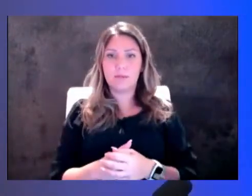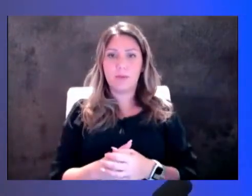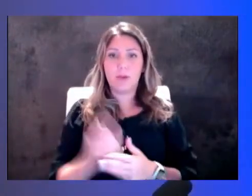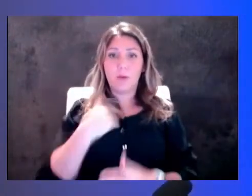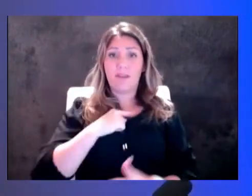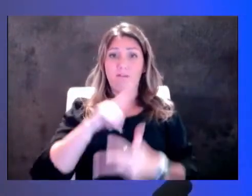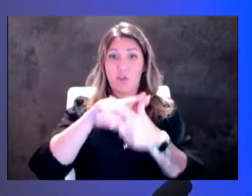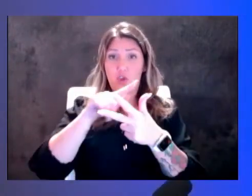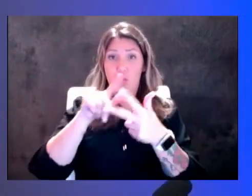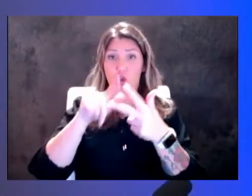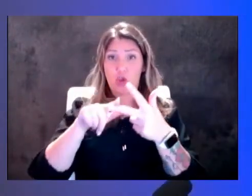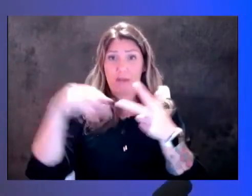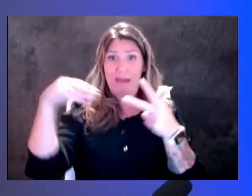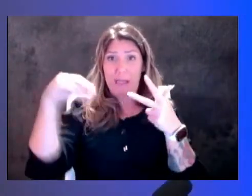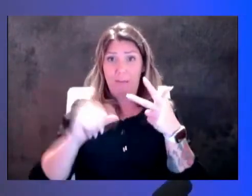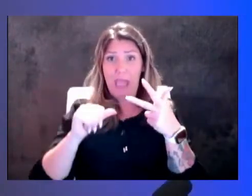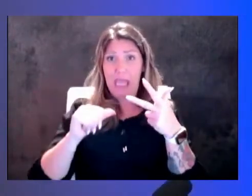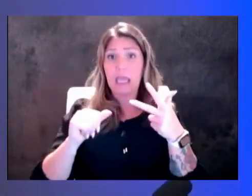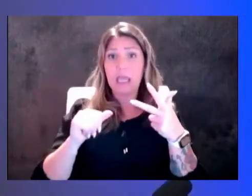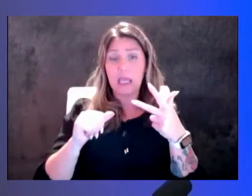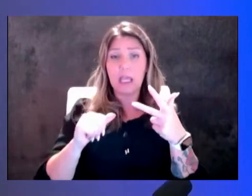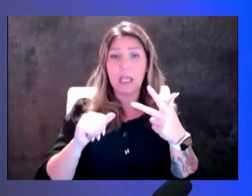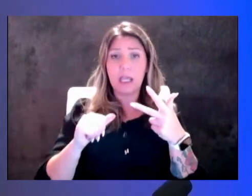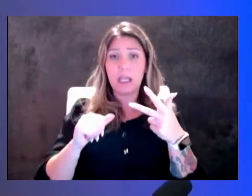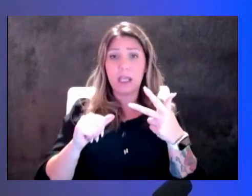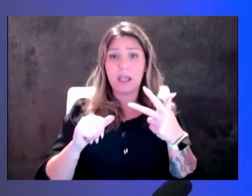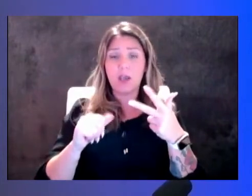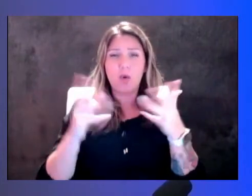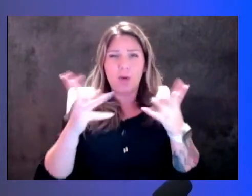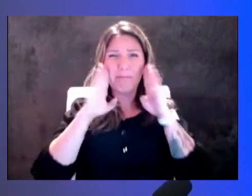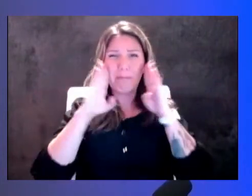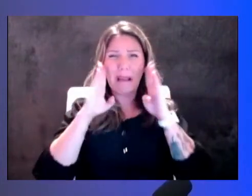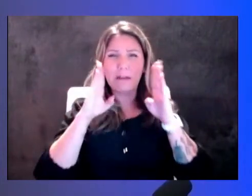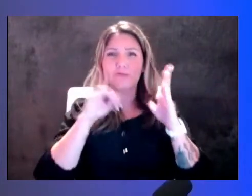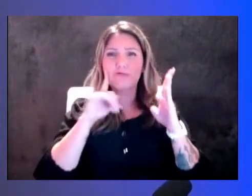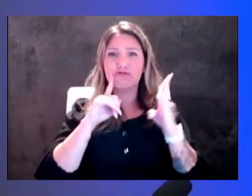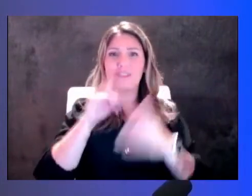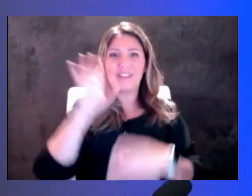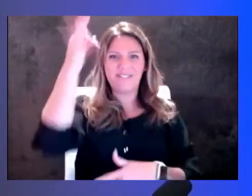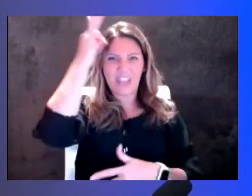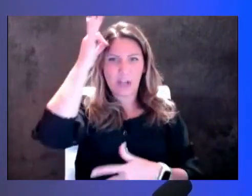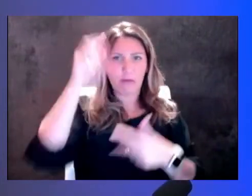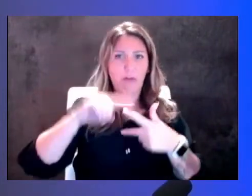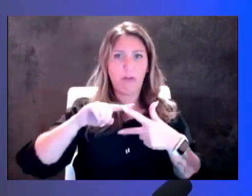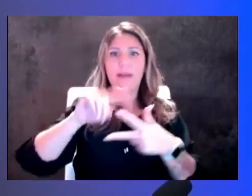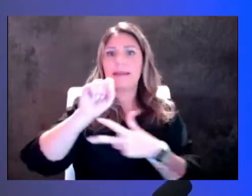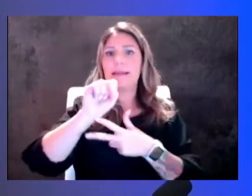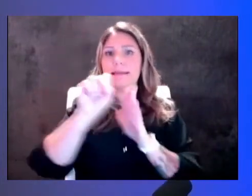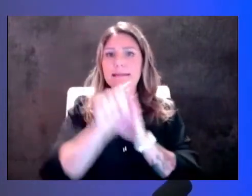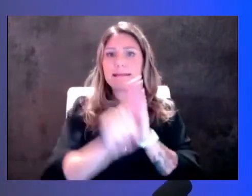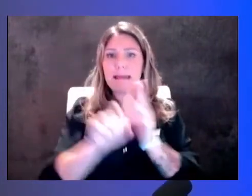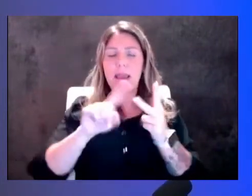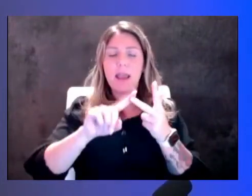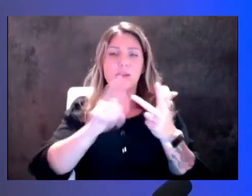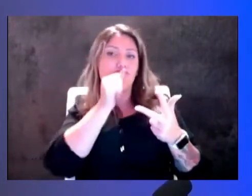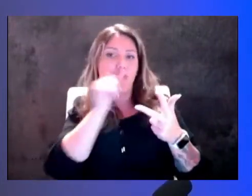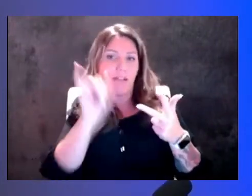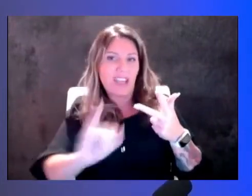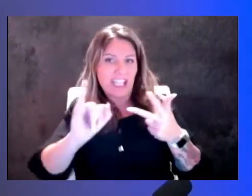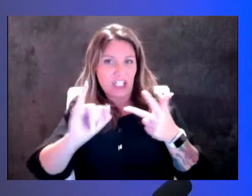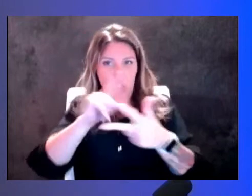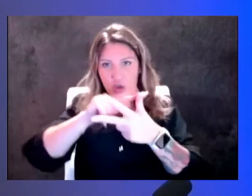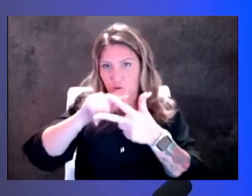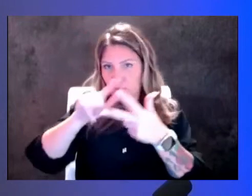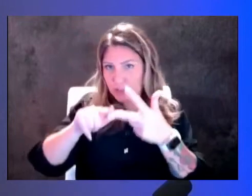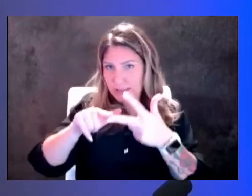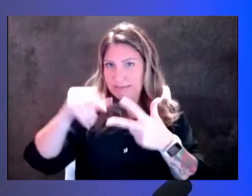payer in what we pay attention to, obviously the federal government, state, and then private insurance. And so when we look at how